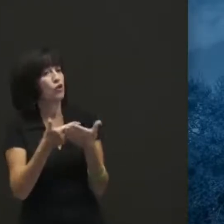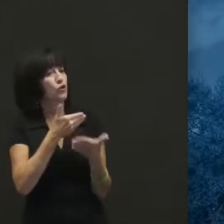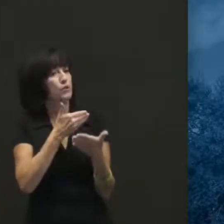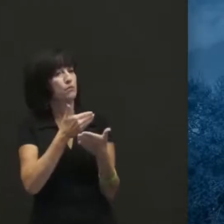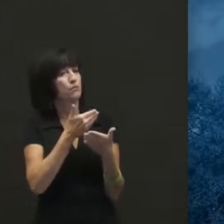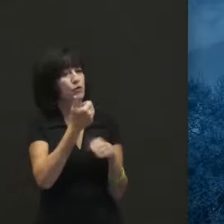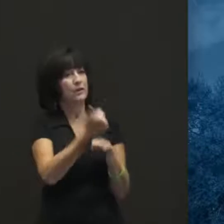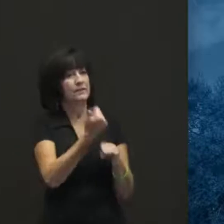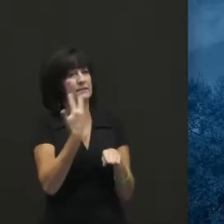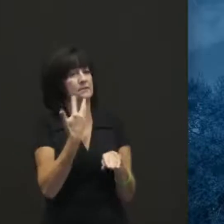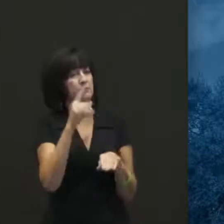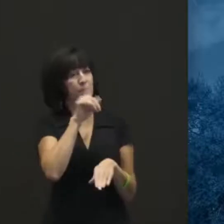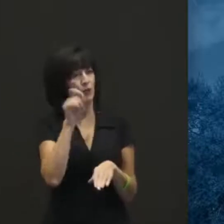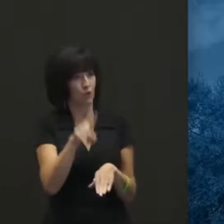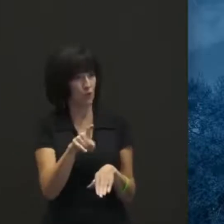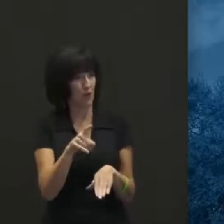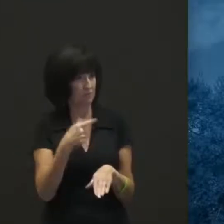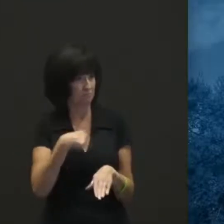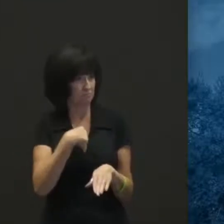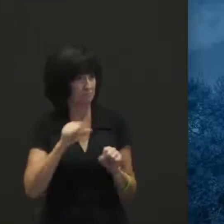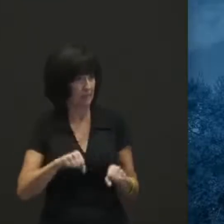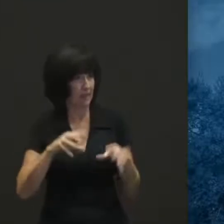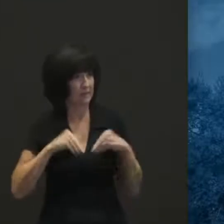questions, which we can take now.